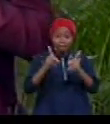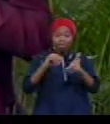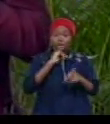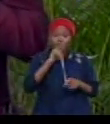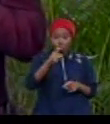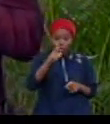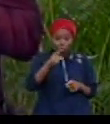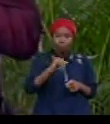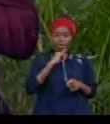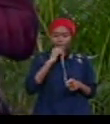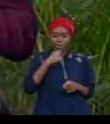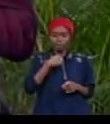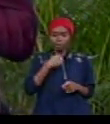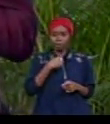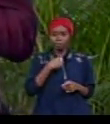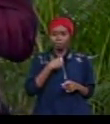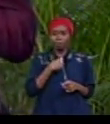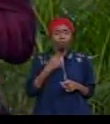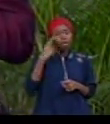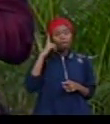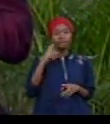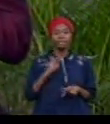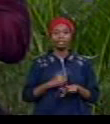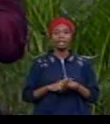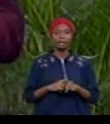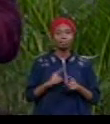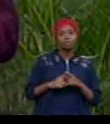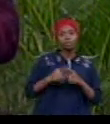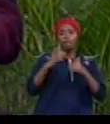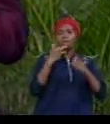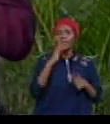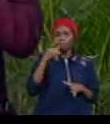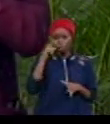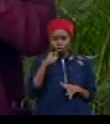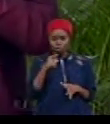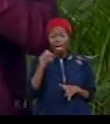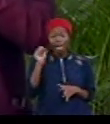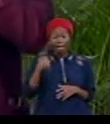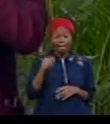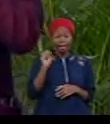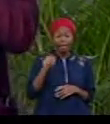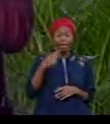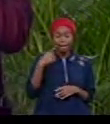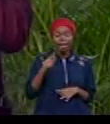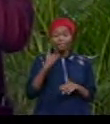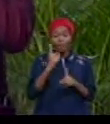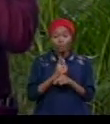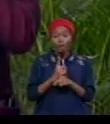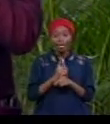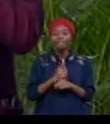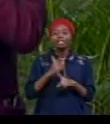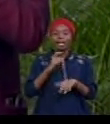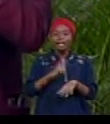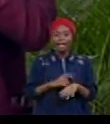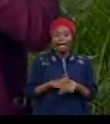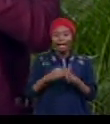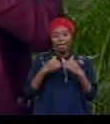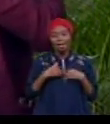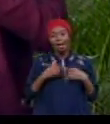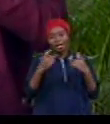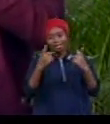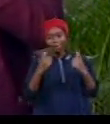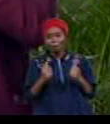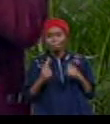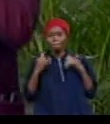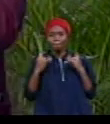me. For the time to favor you, yea, the set time has come. Now,